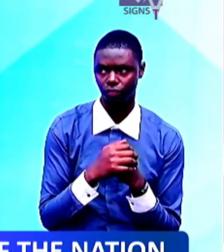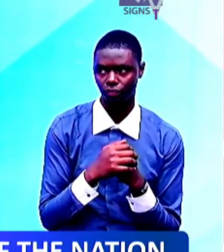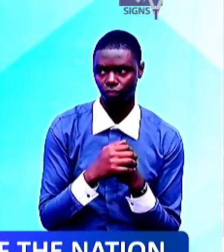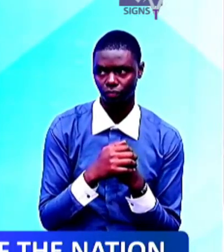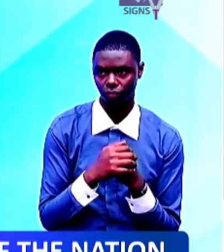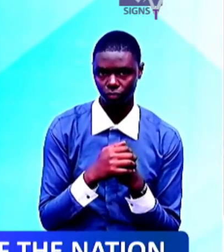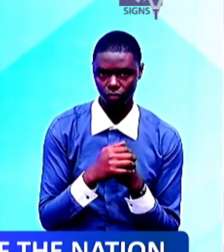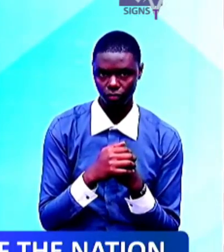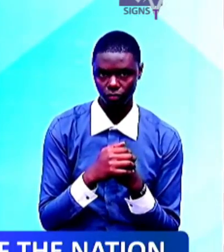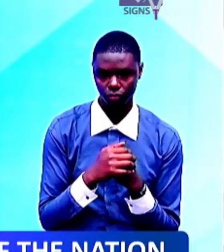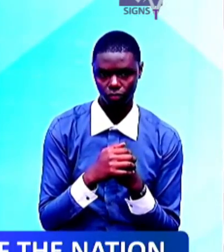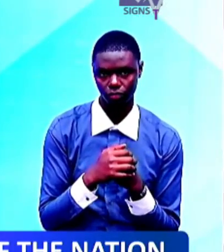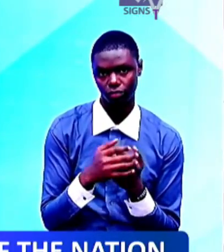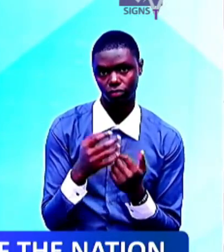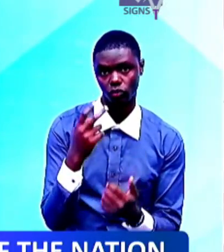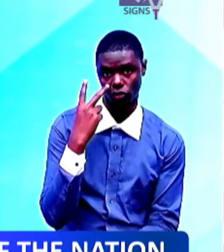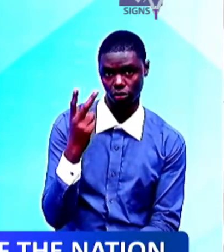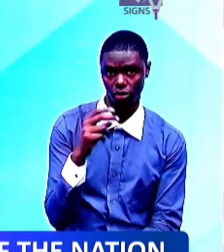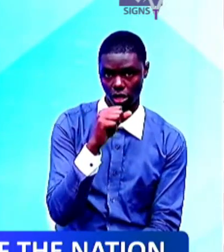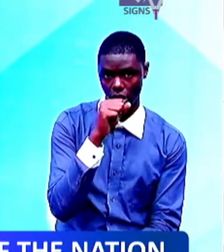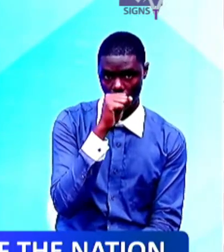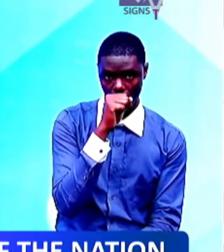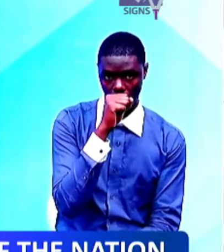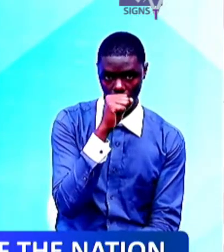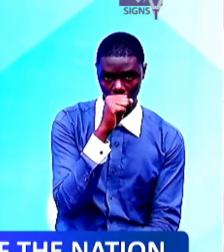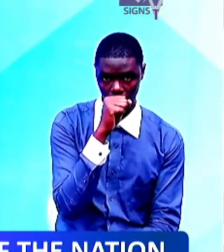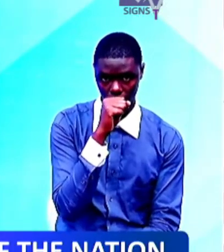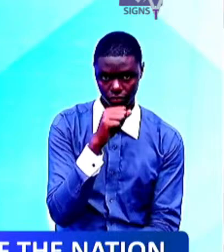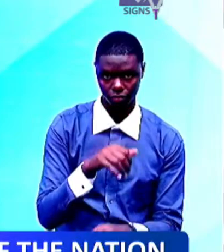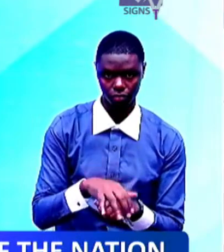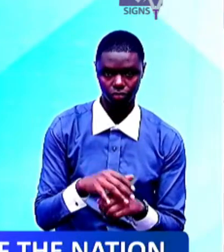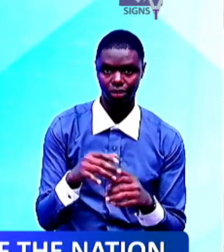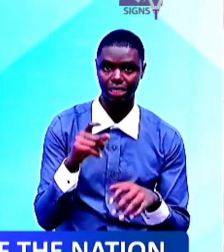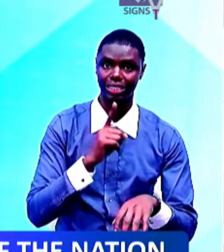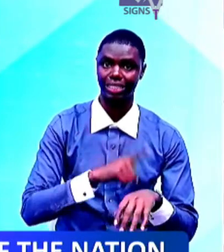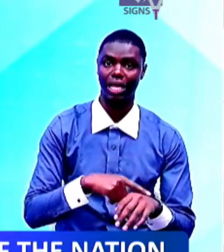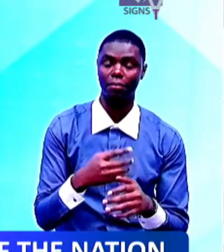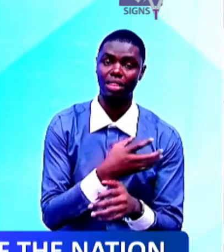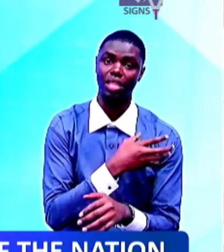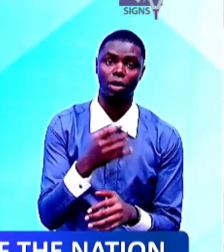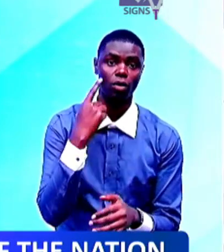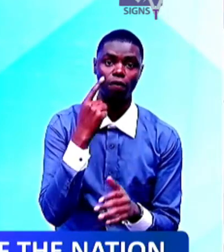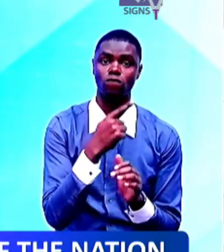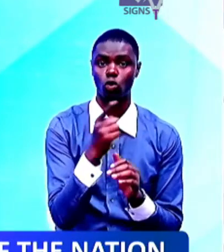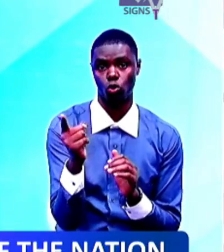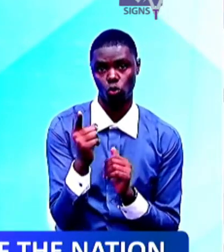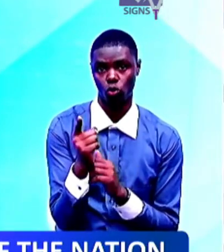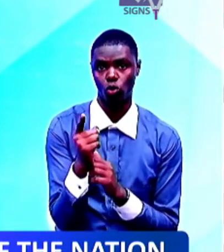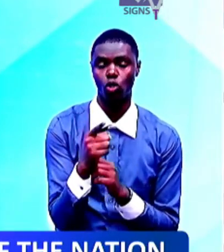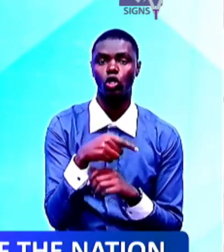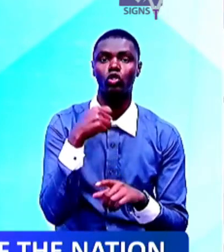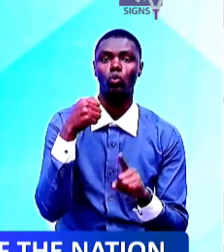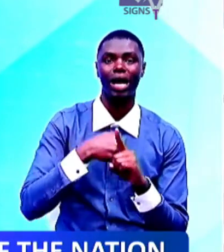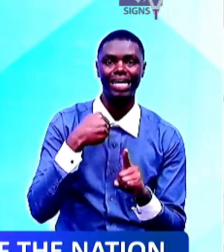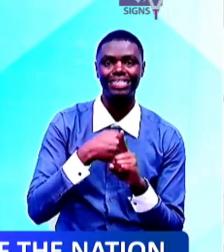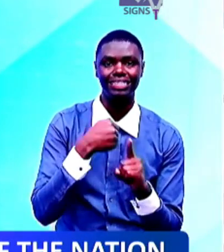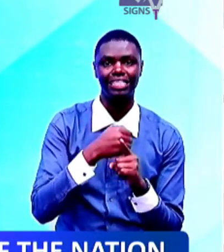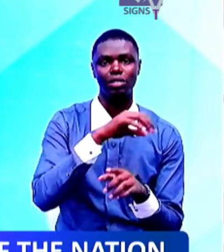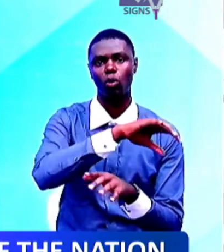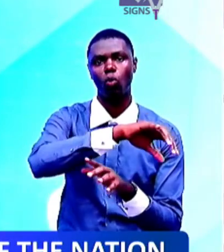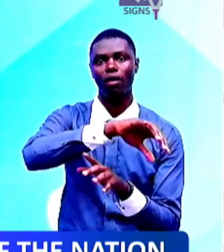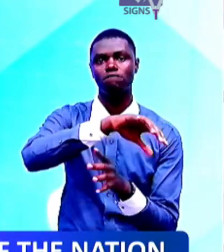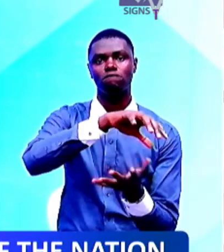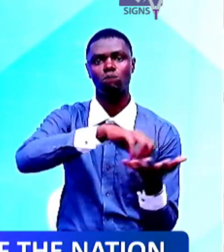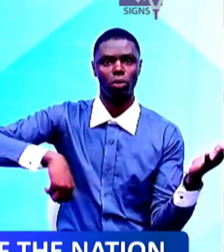see, Oyola, when the power for you to showcase, for you to agitate has been taken away from